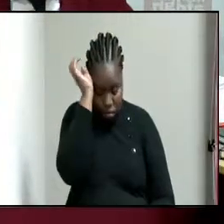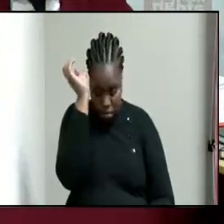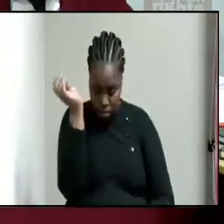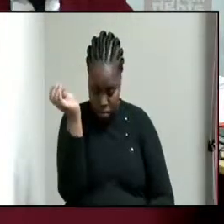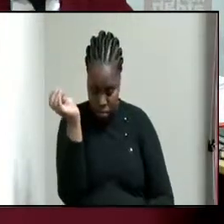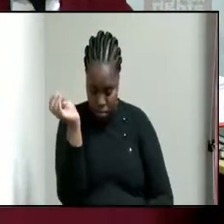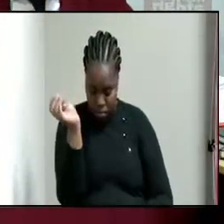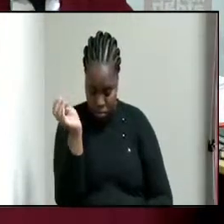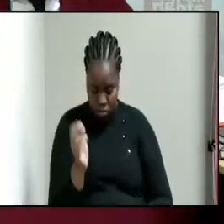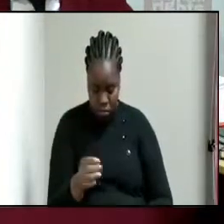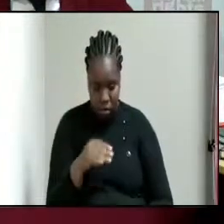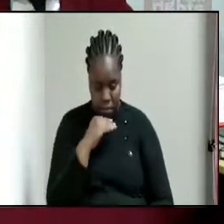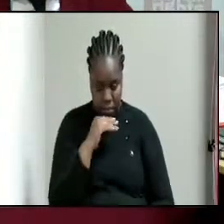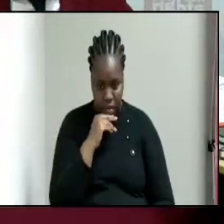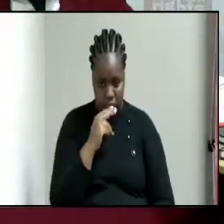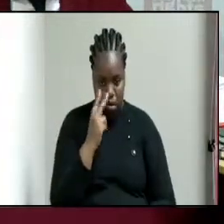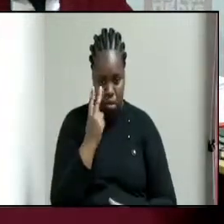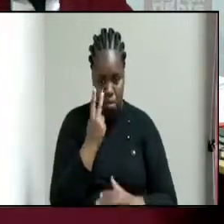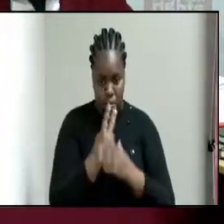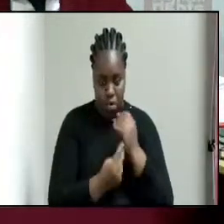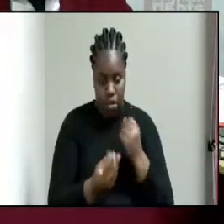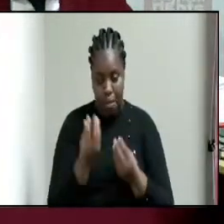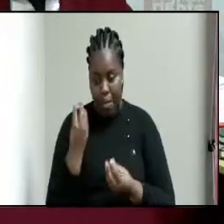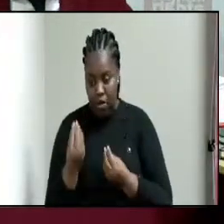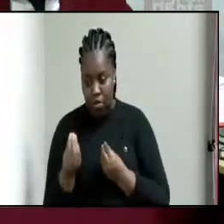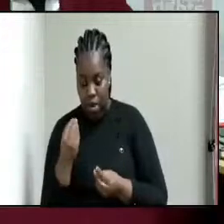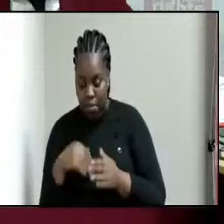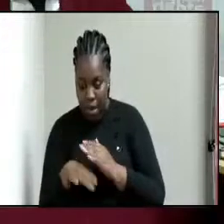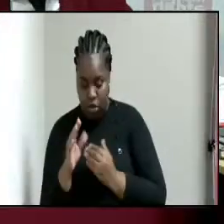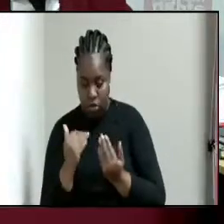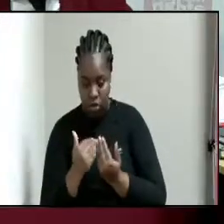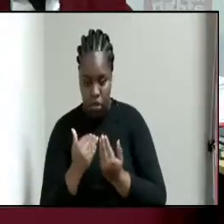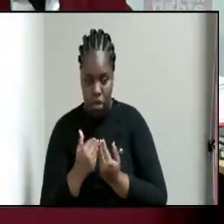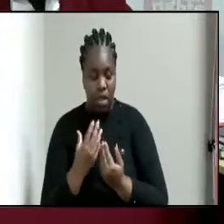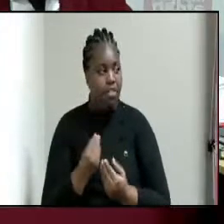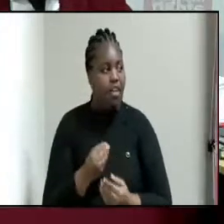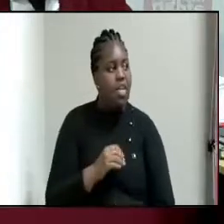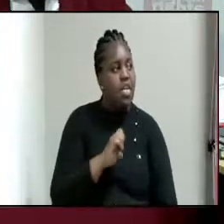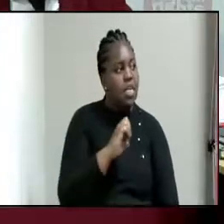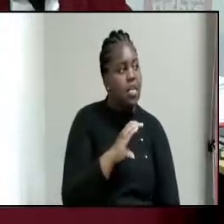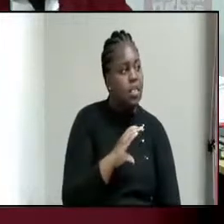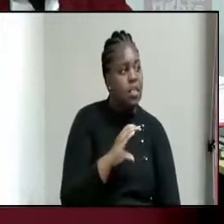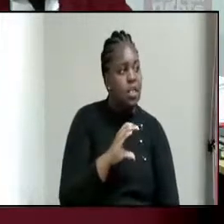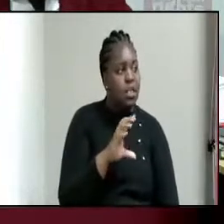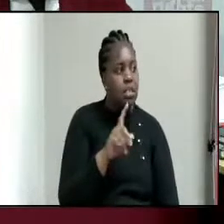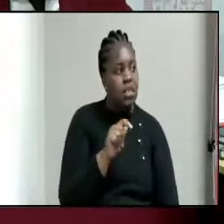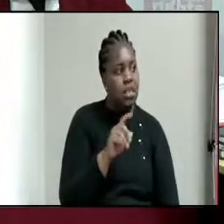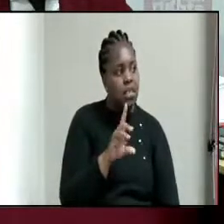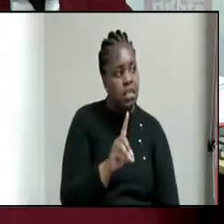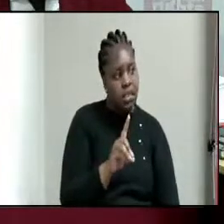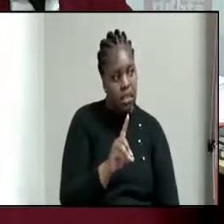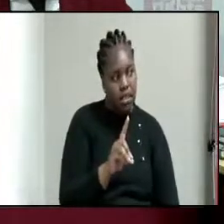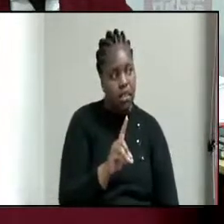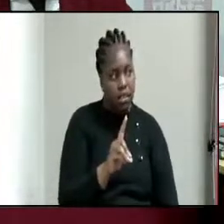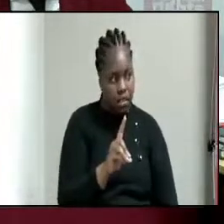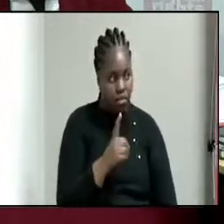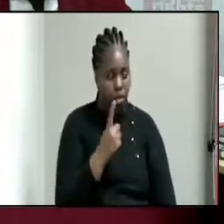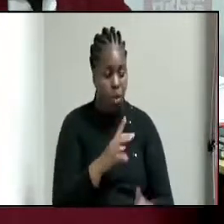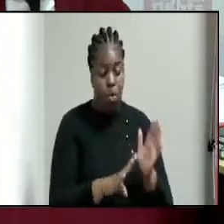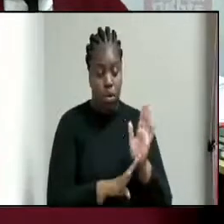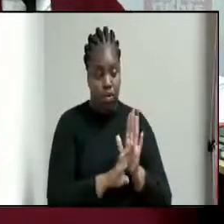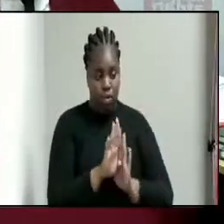So between birth and school-going age, then we've got the ECD portion of